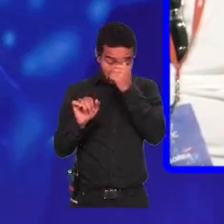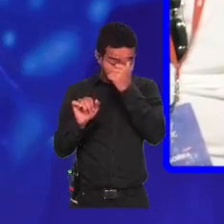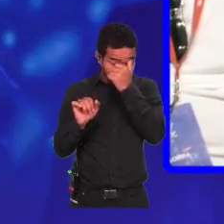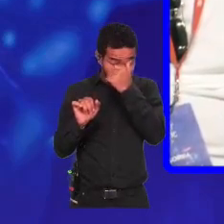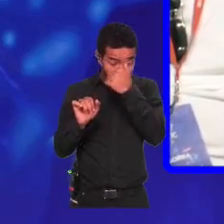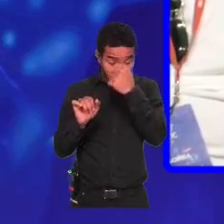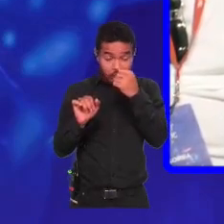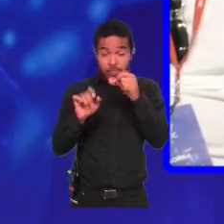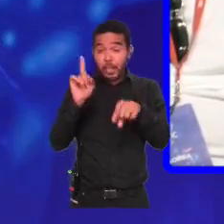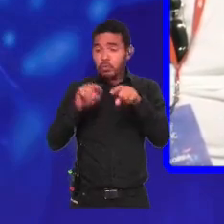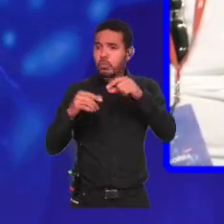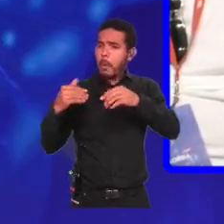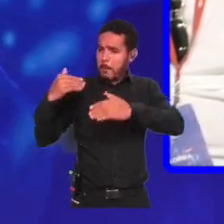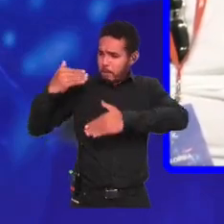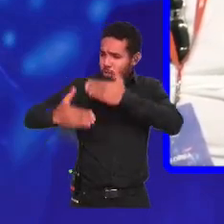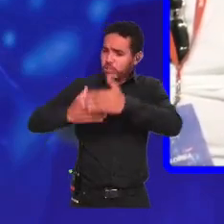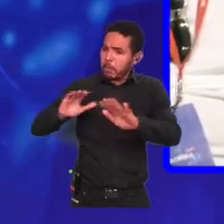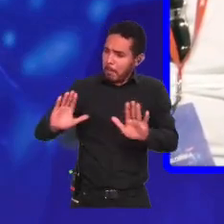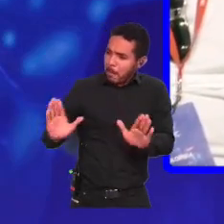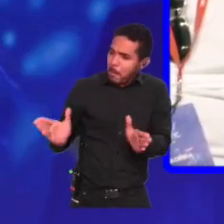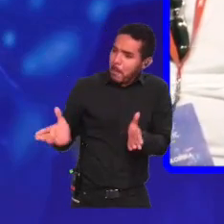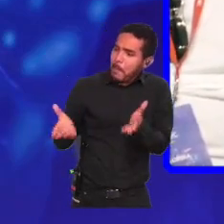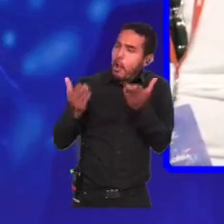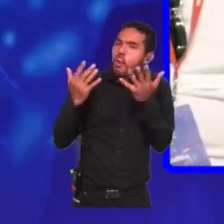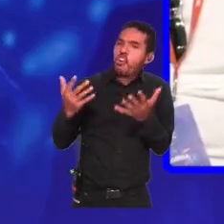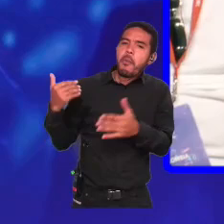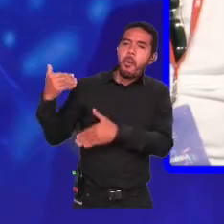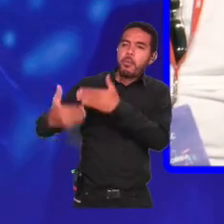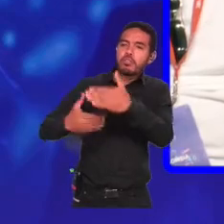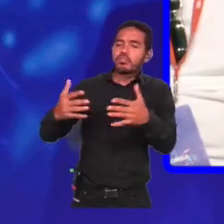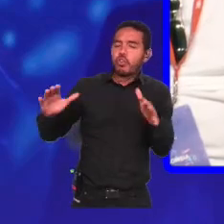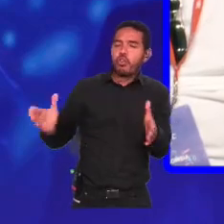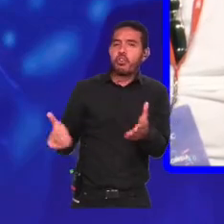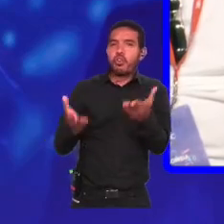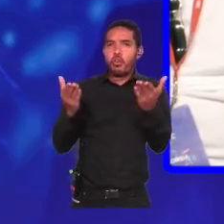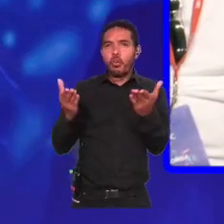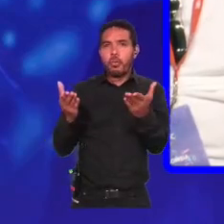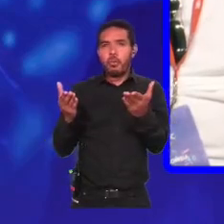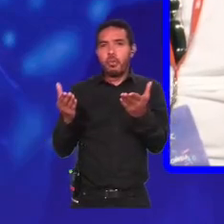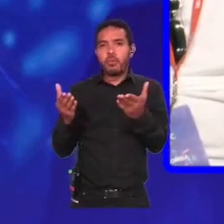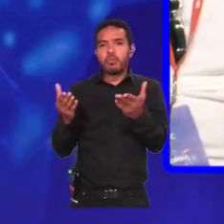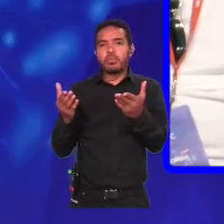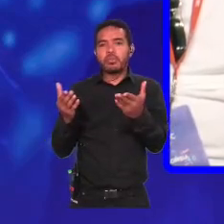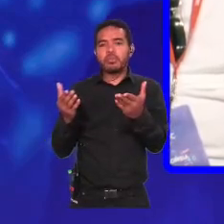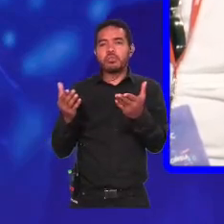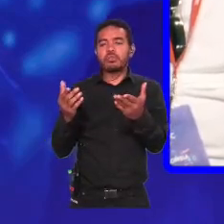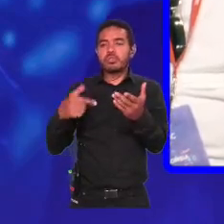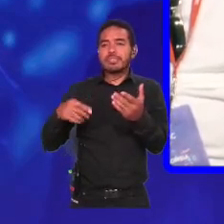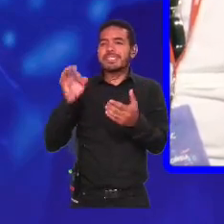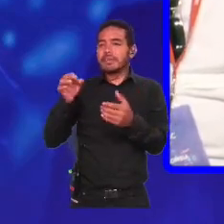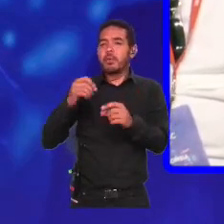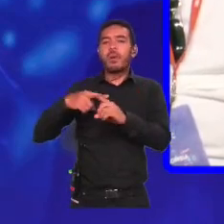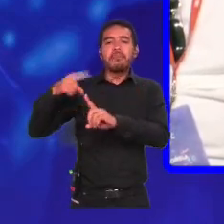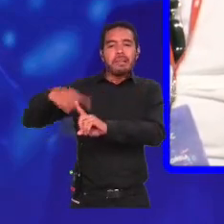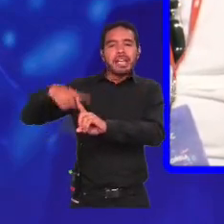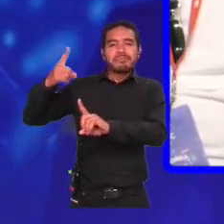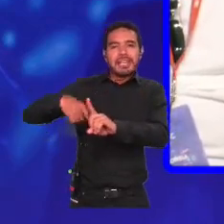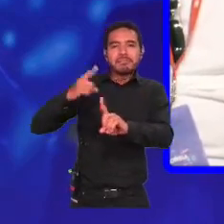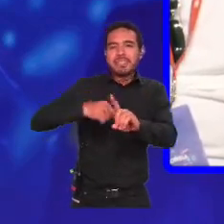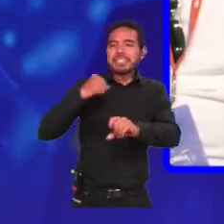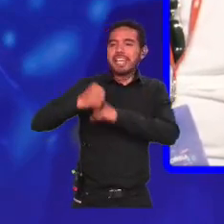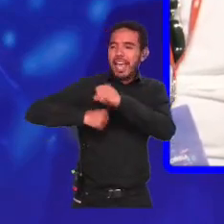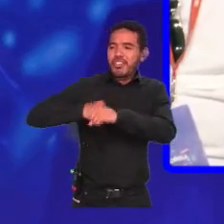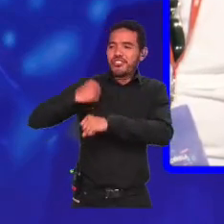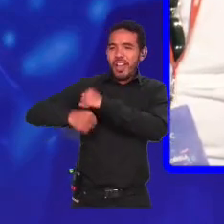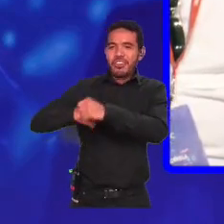be improved. How's the usual, like month to month, year to year, to make sure the team is not doing something